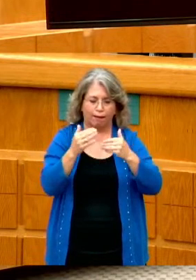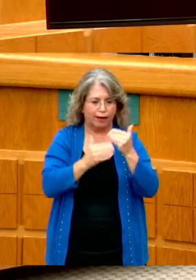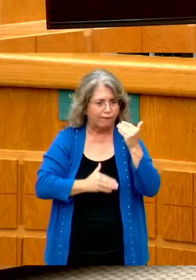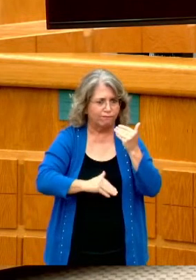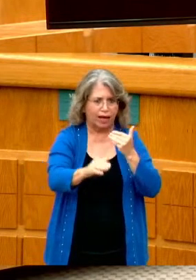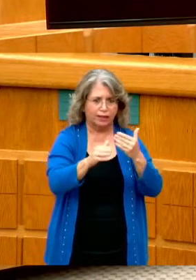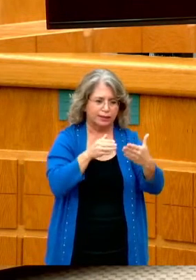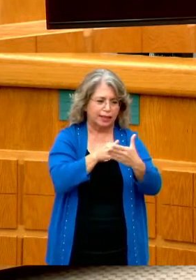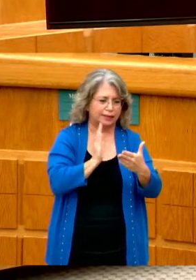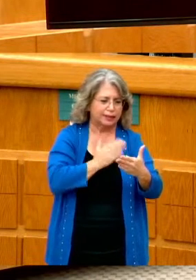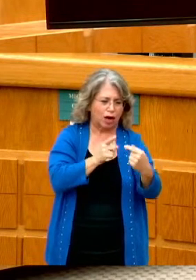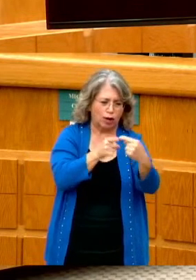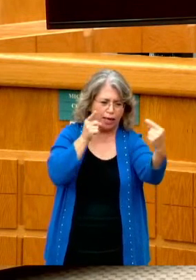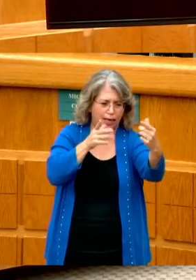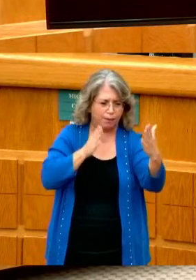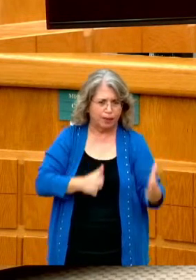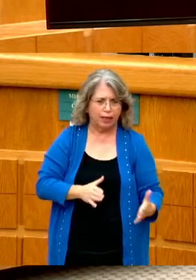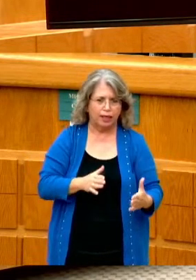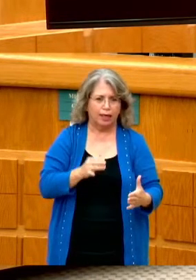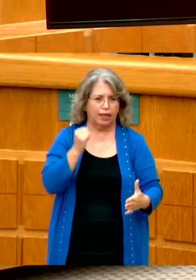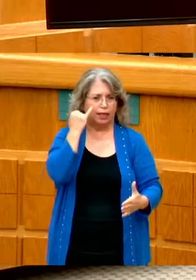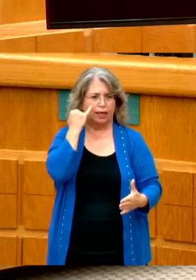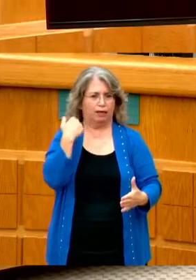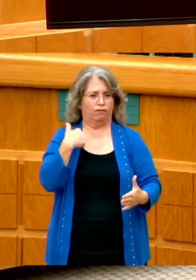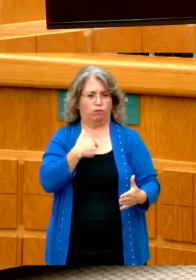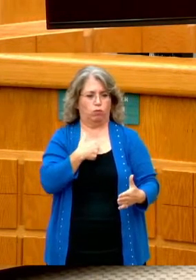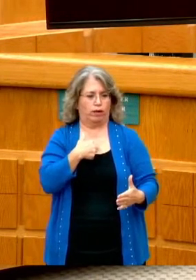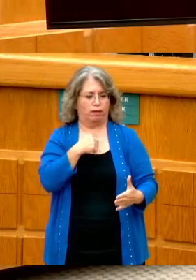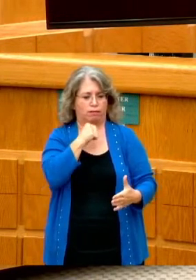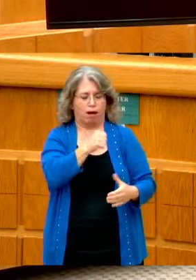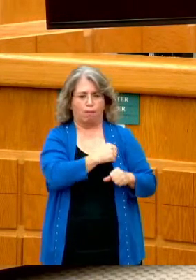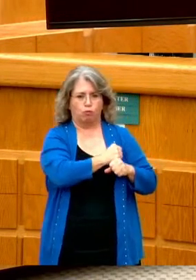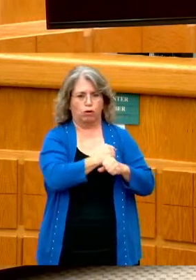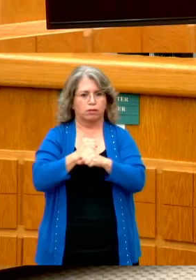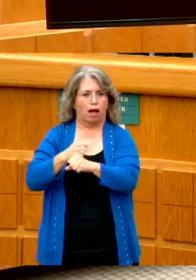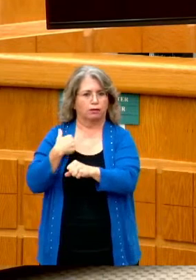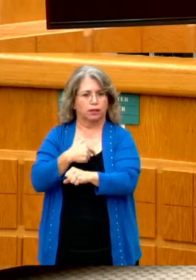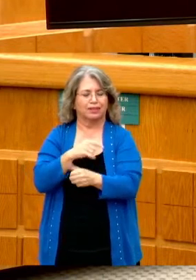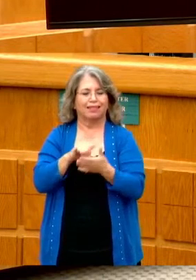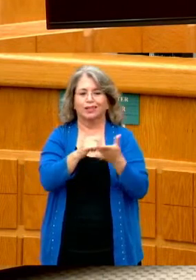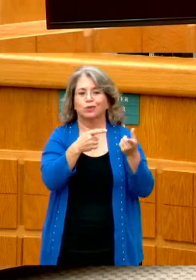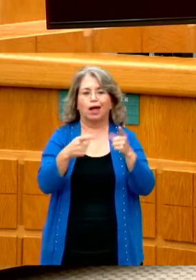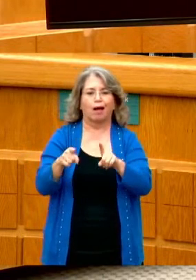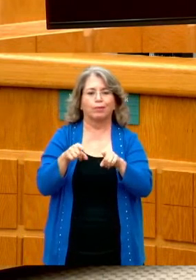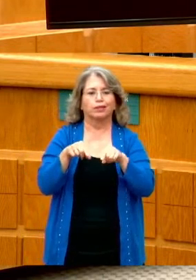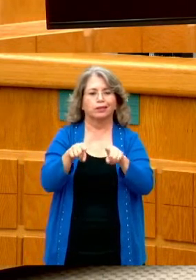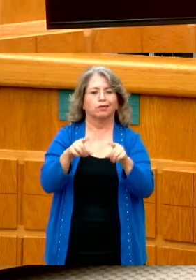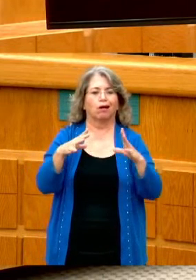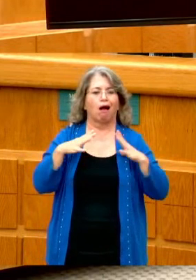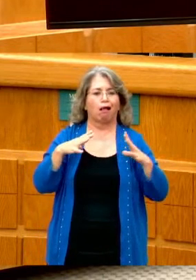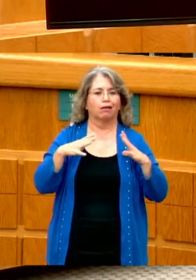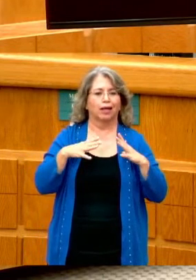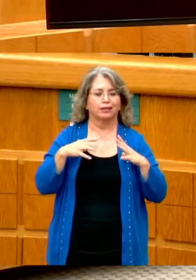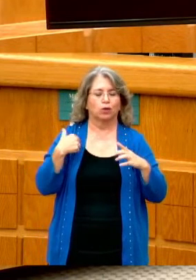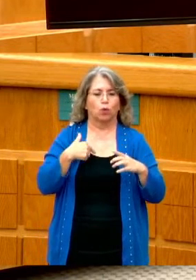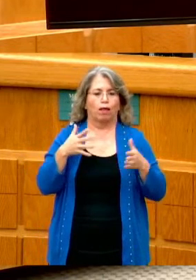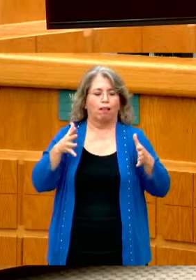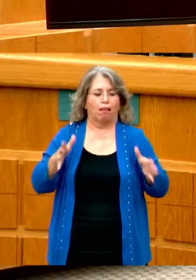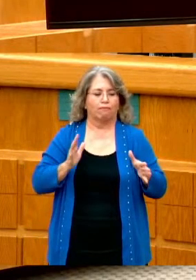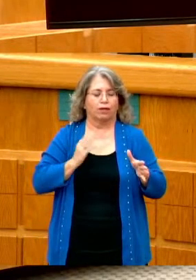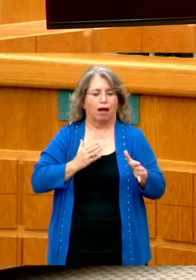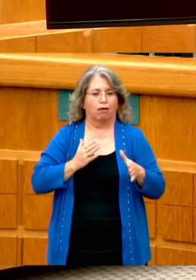if we're going to leave our flanks unprotected. And that's what happens during the holidays. We kind of leave our flanks unprotected.